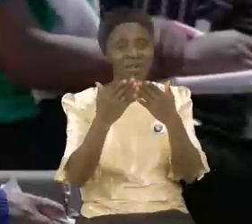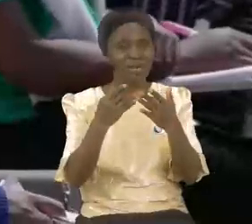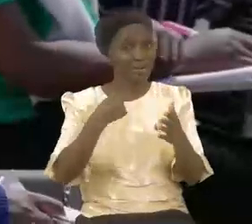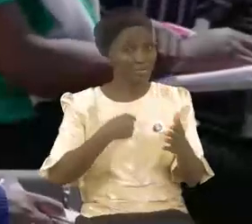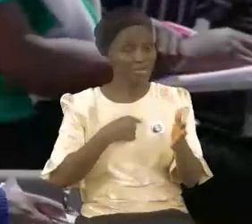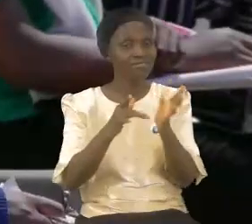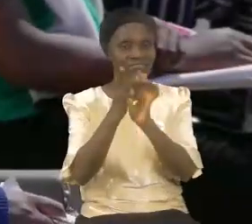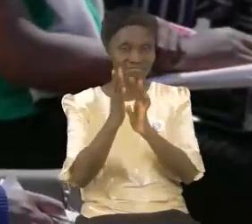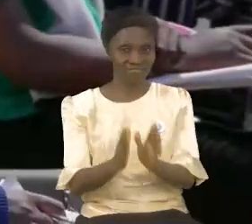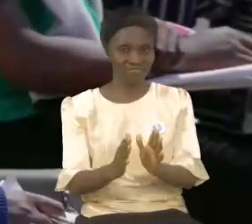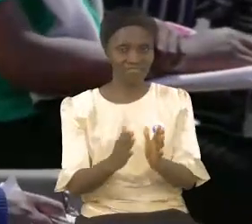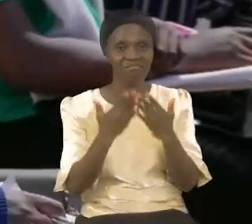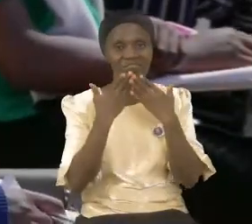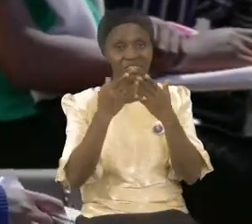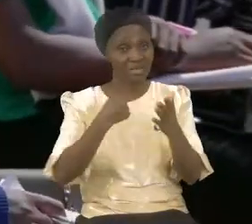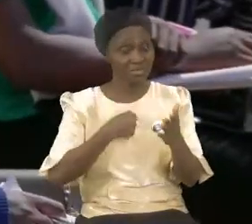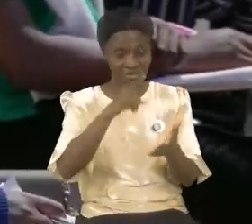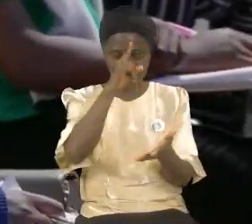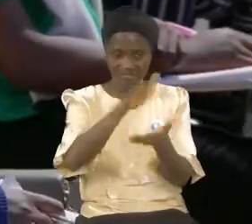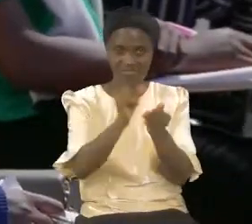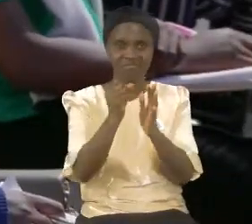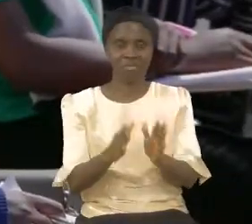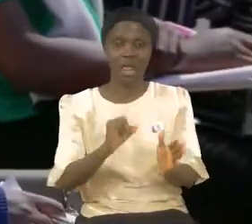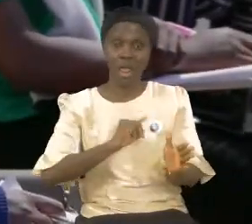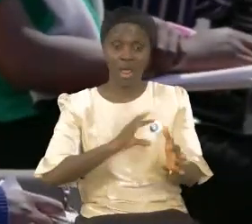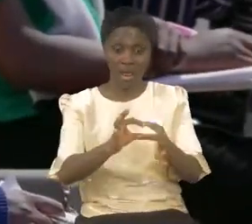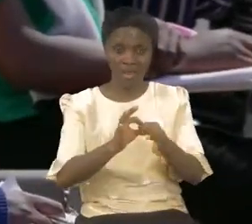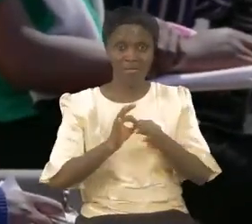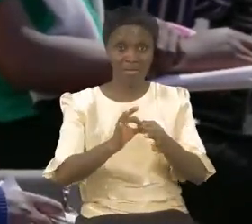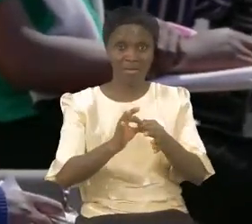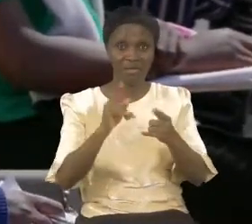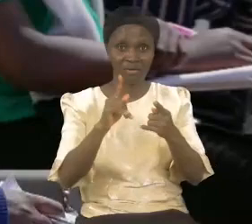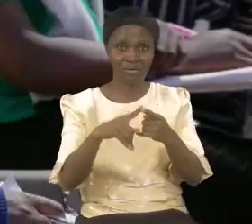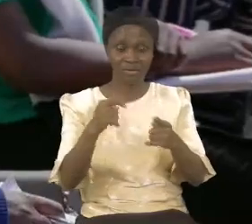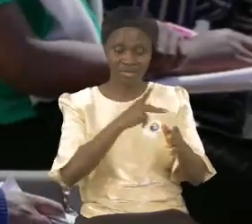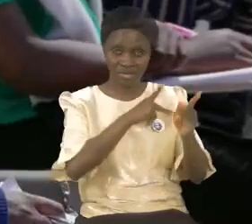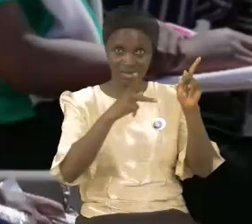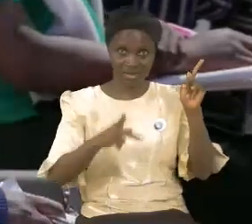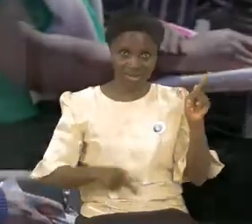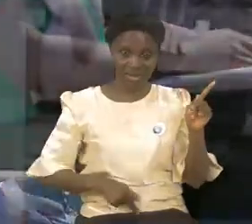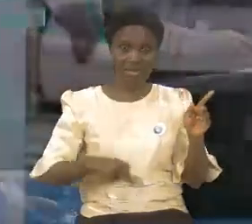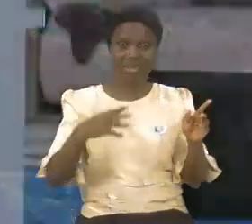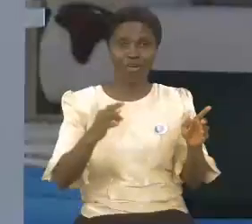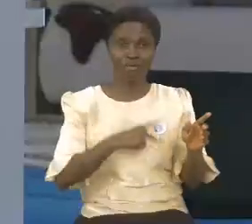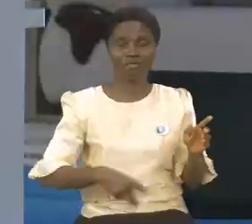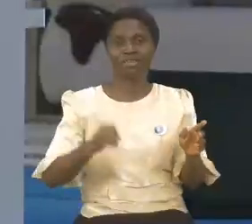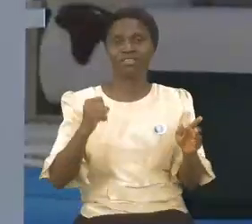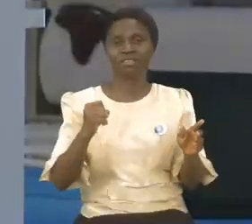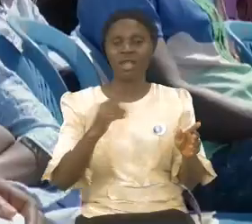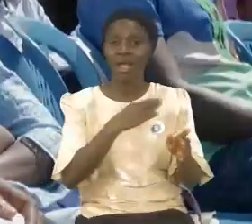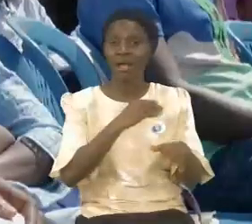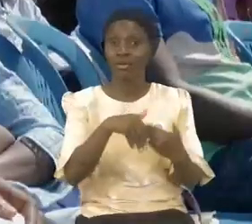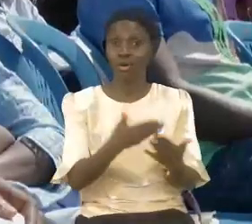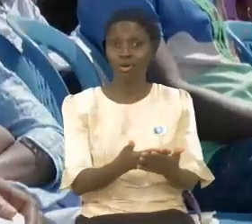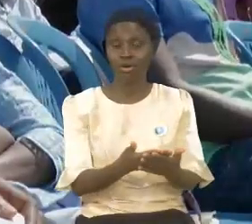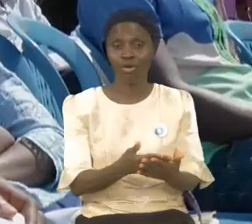Thank God I belong to the King of Kings and the Lord of Lords. And all those sins of the world will be under your feet in